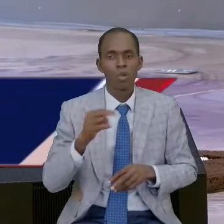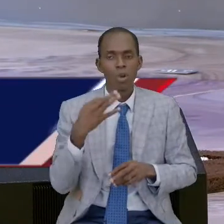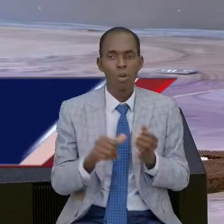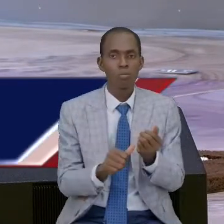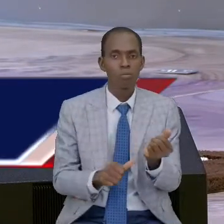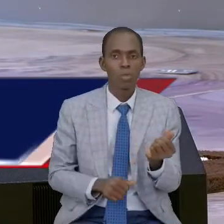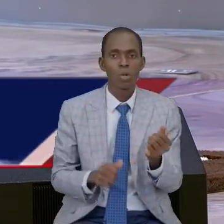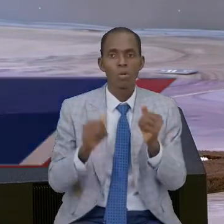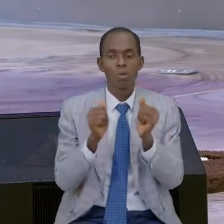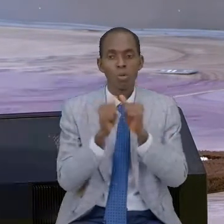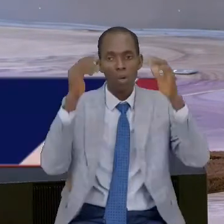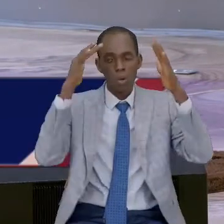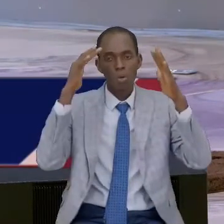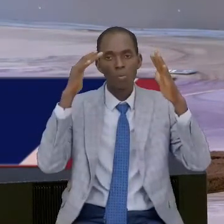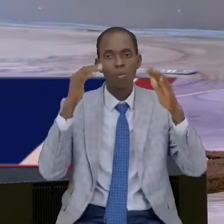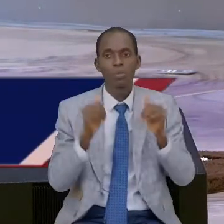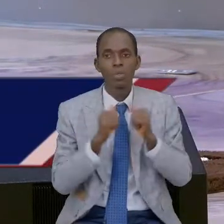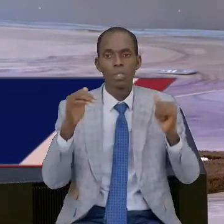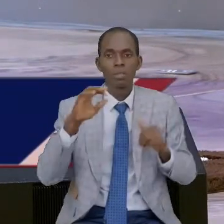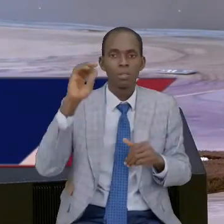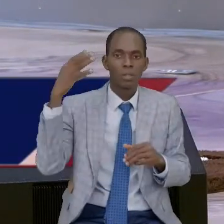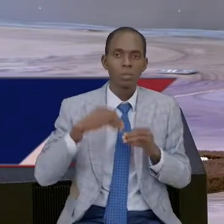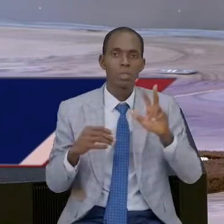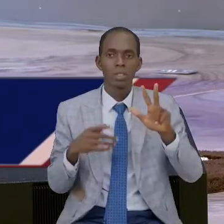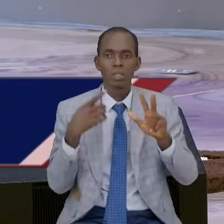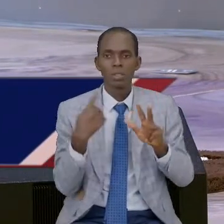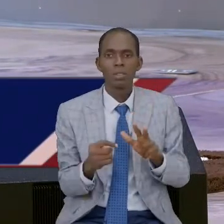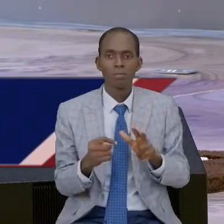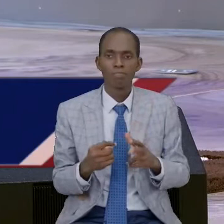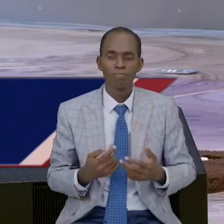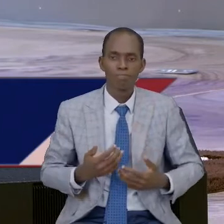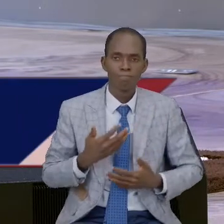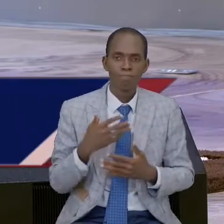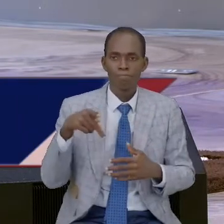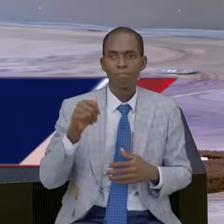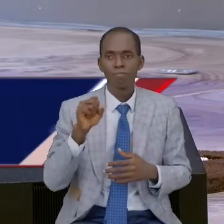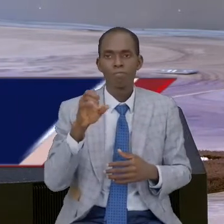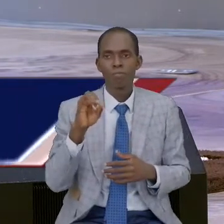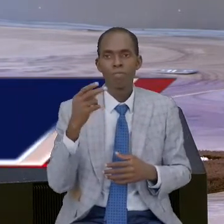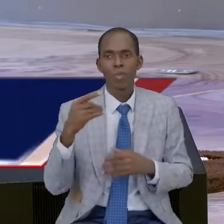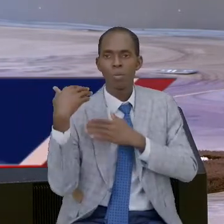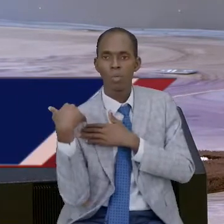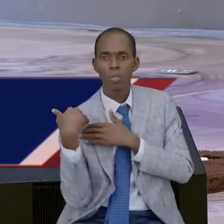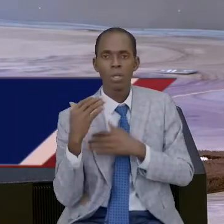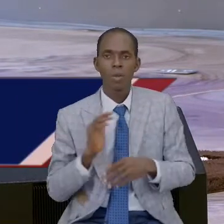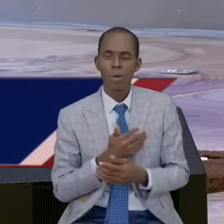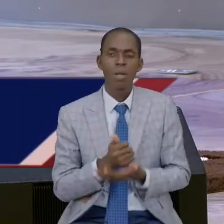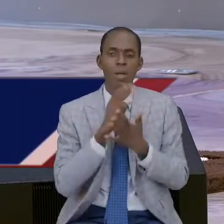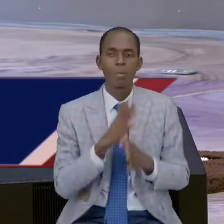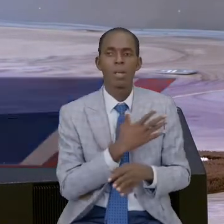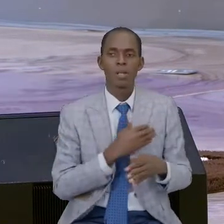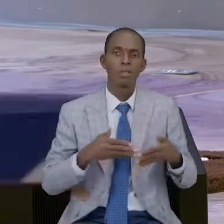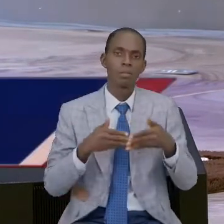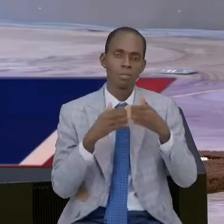without grace. Number three, the passion of the burdened, helper and guide. Look at number